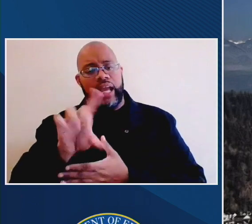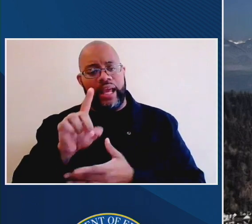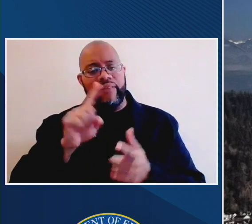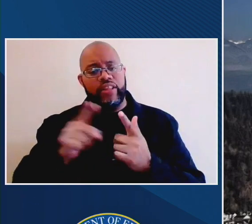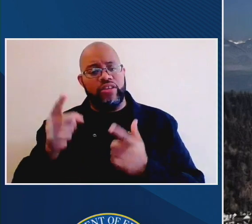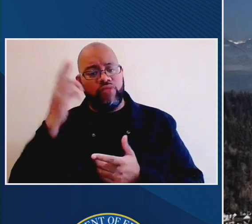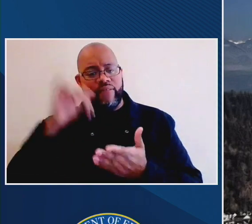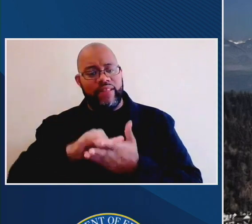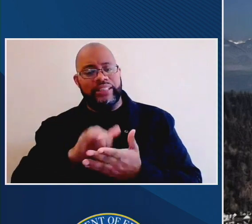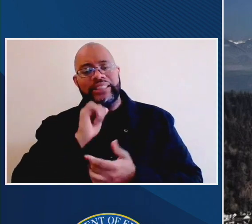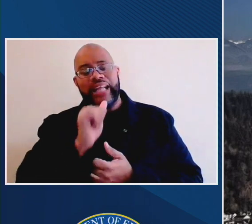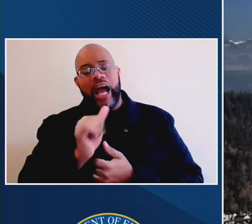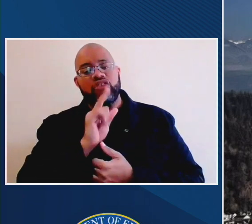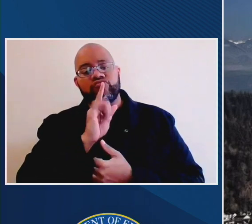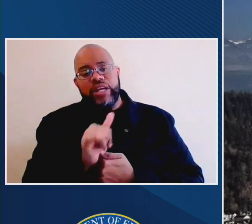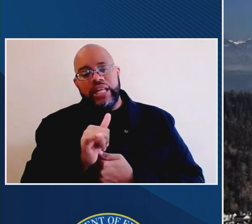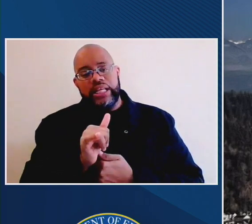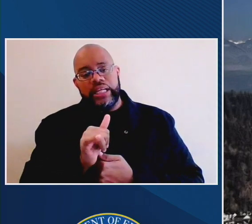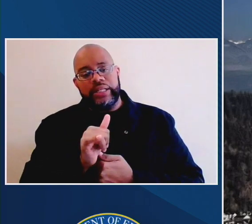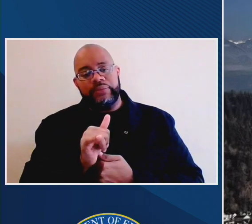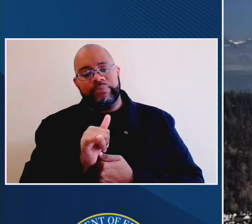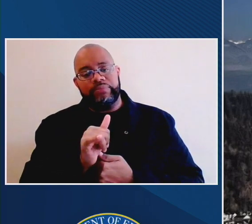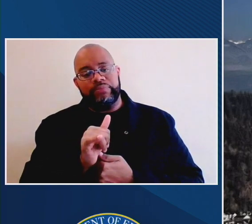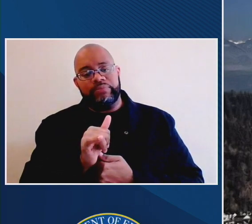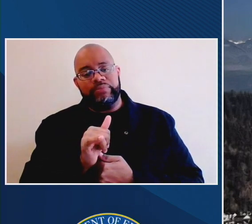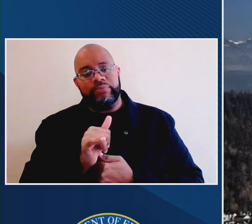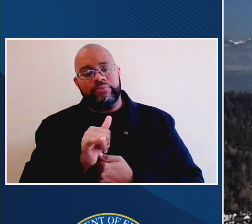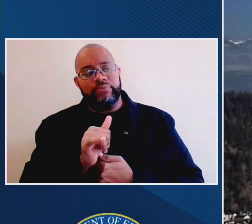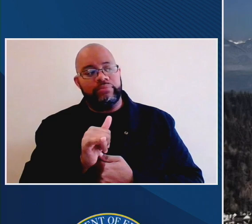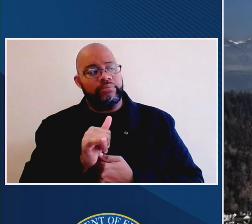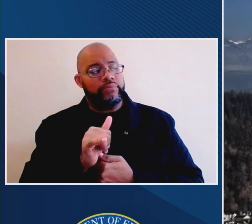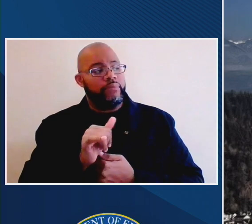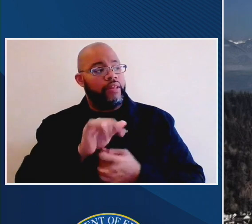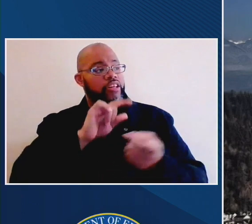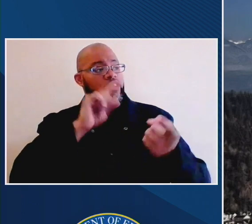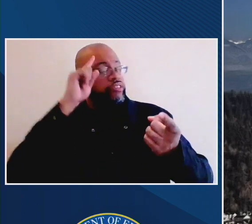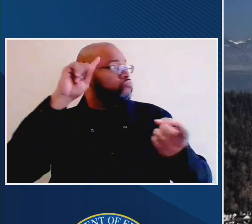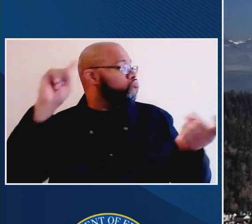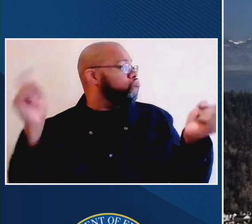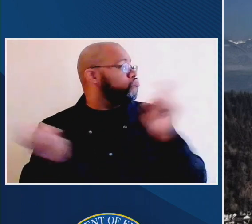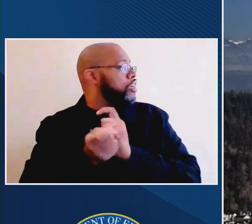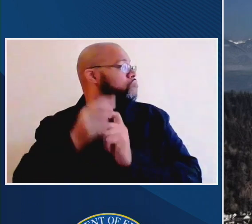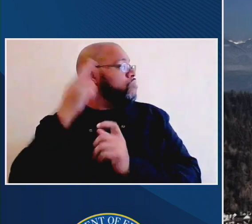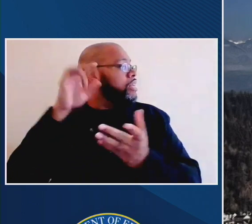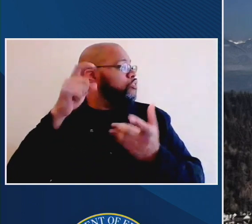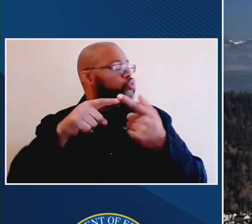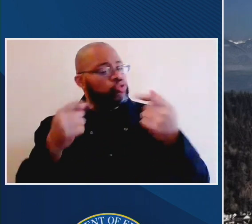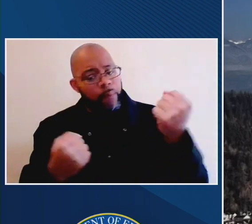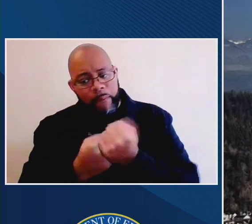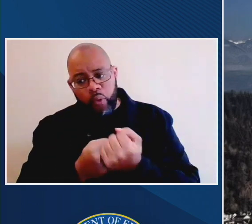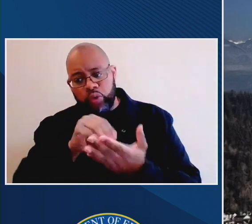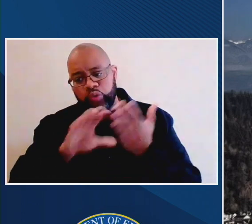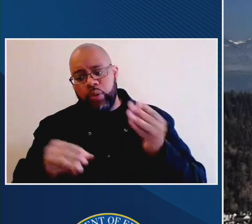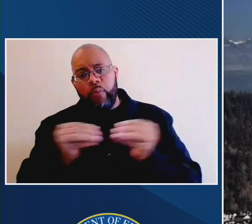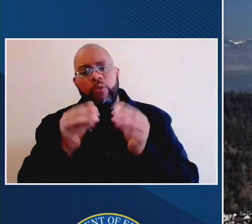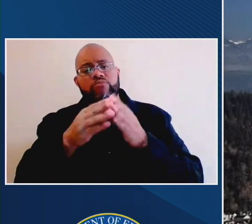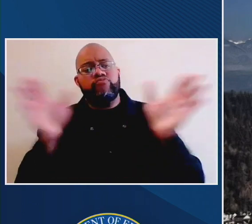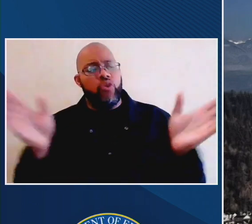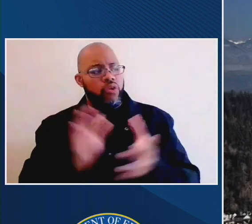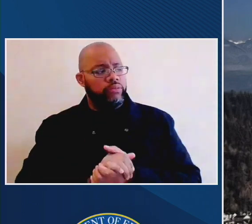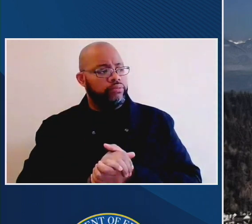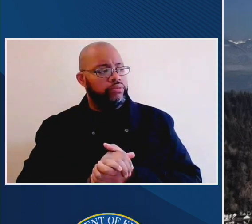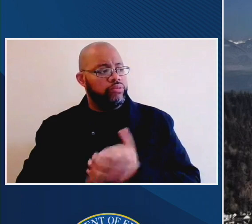subject? Okay. Hearing nothing, Mike, you have the floor. Okay, thank you very much. Yeah. So I